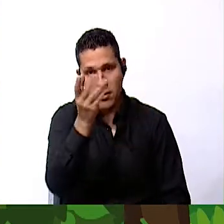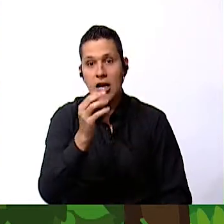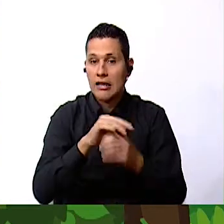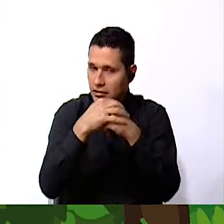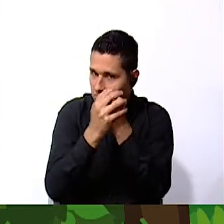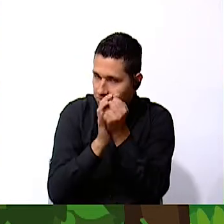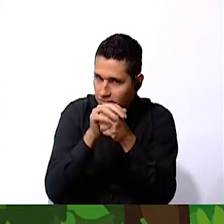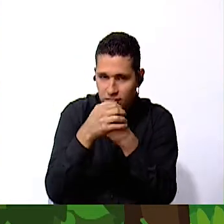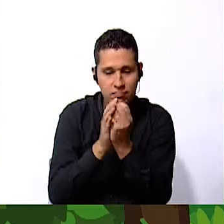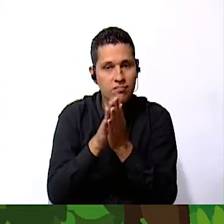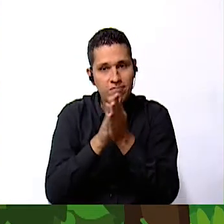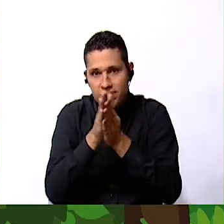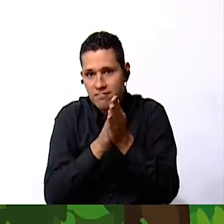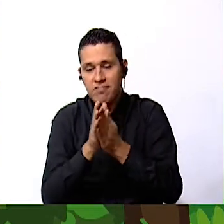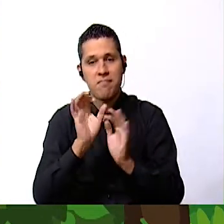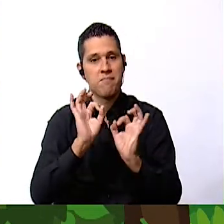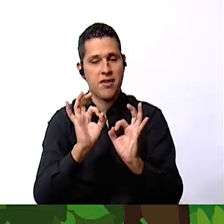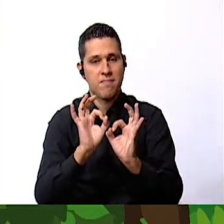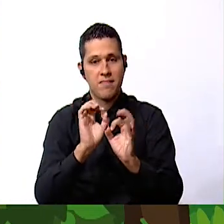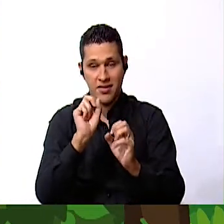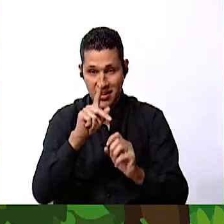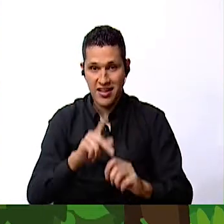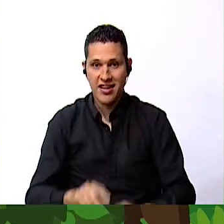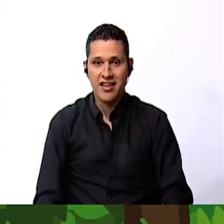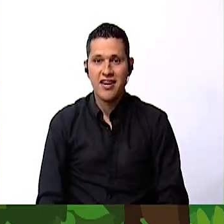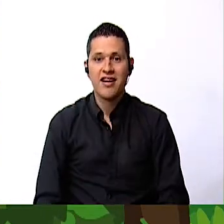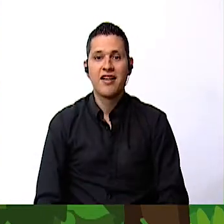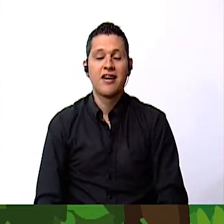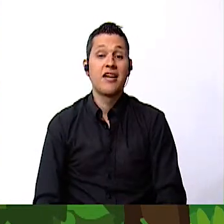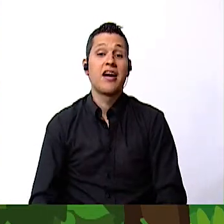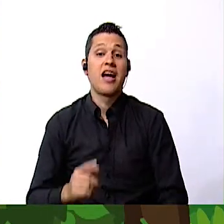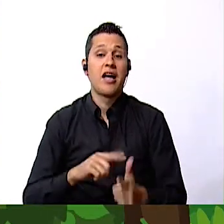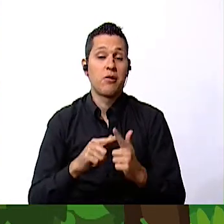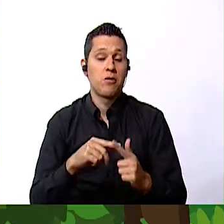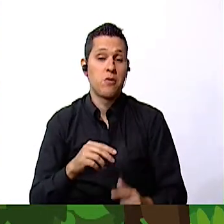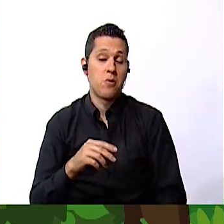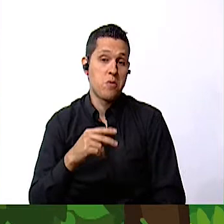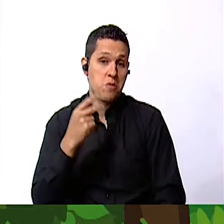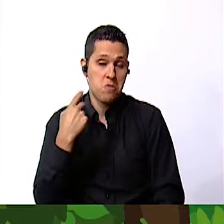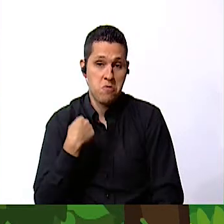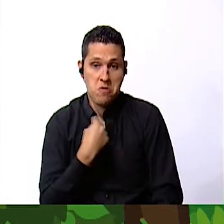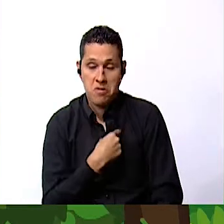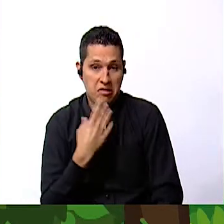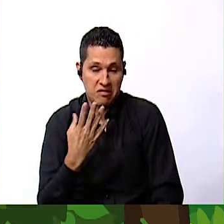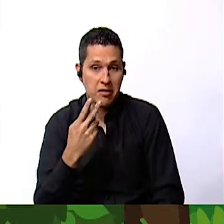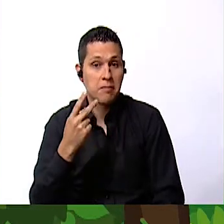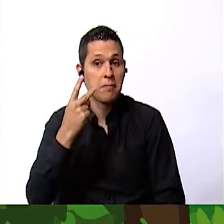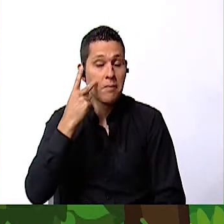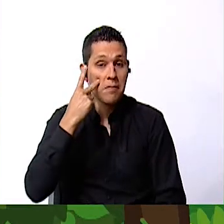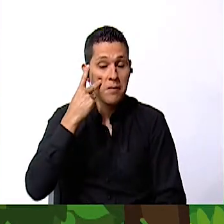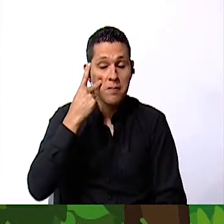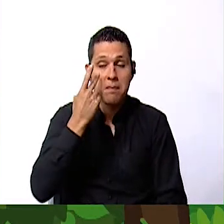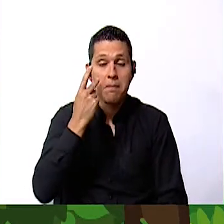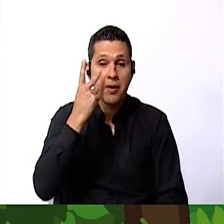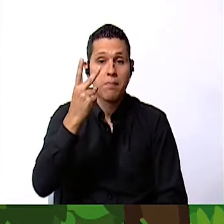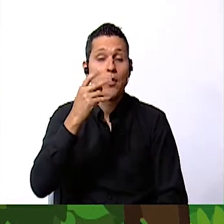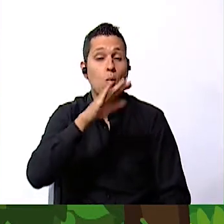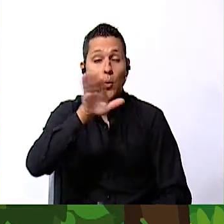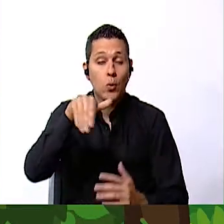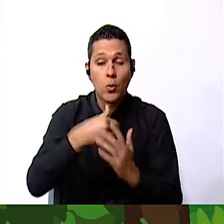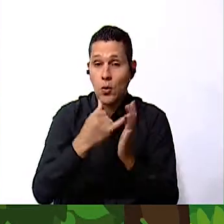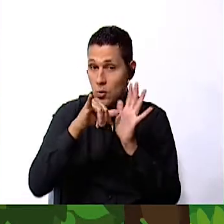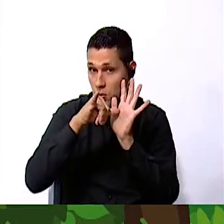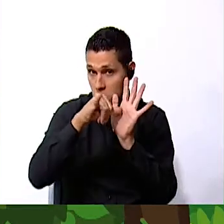meanwhile today we are going to look and listen to some videos from YouTube in